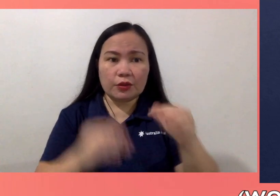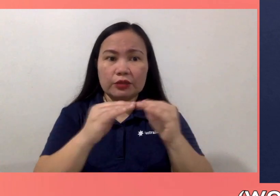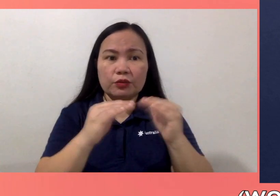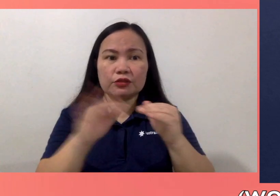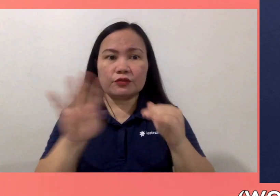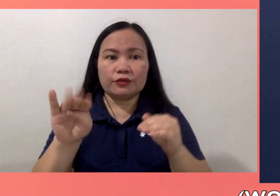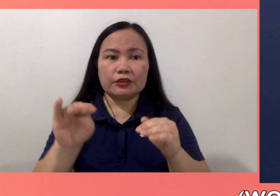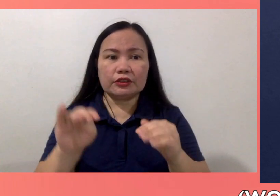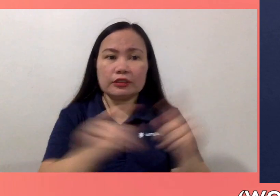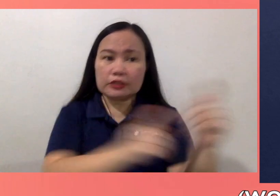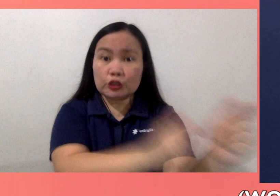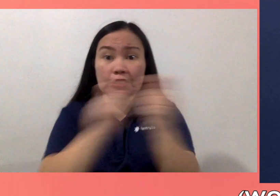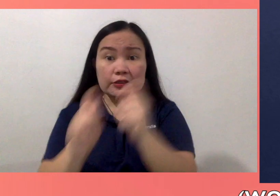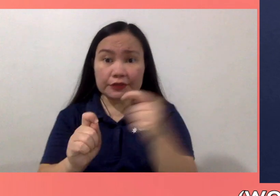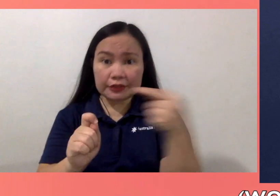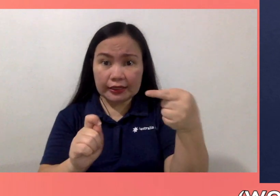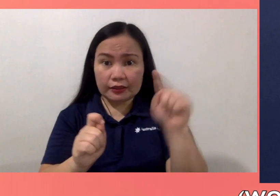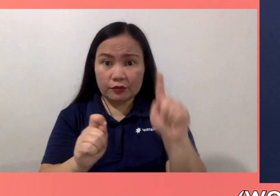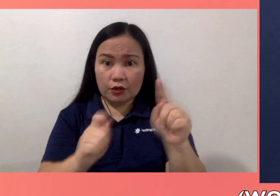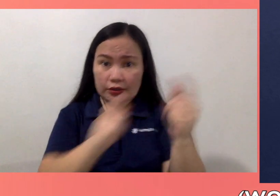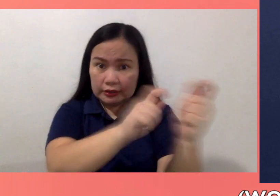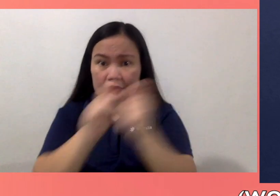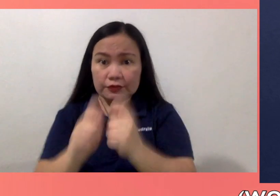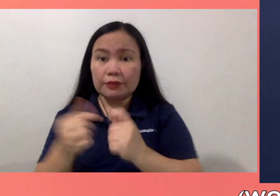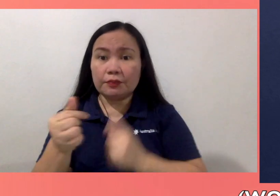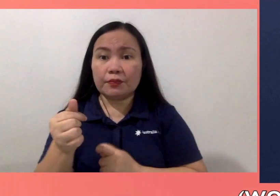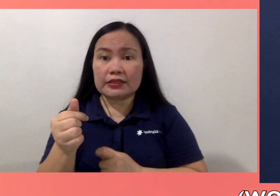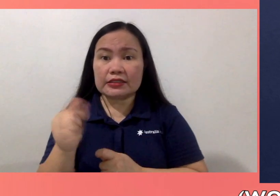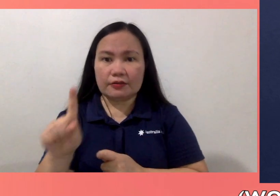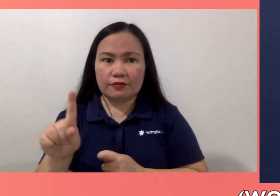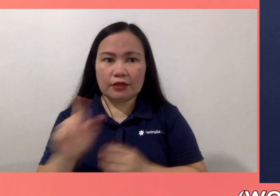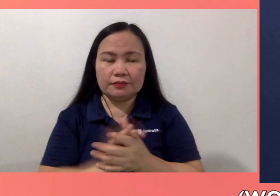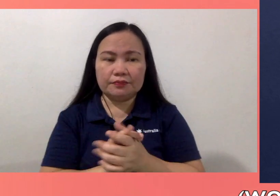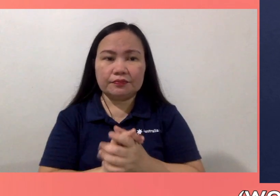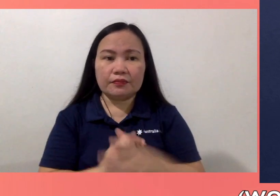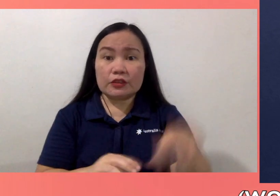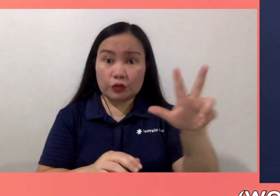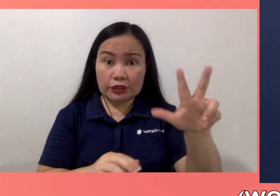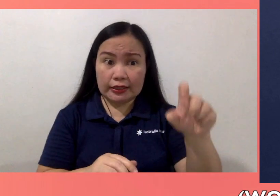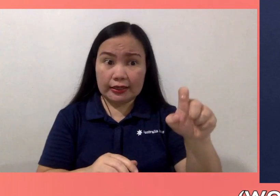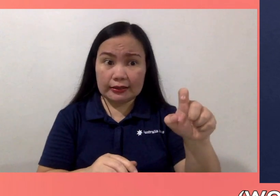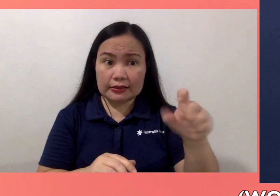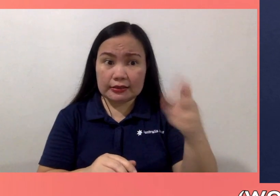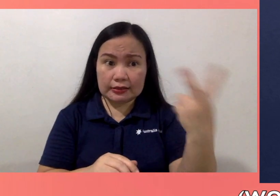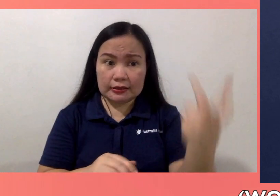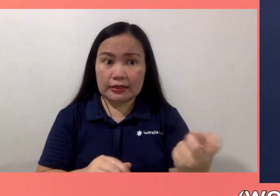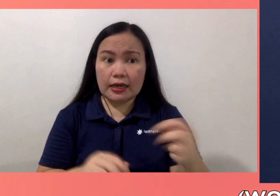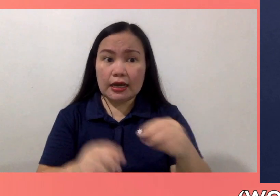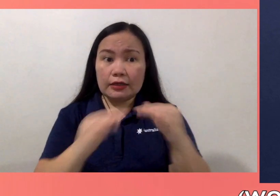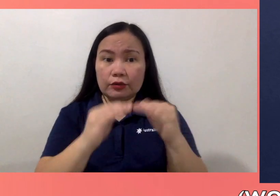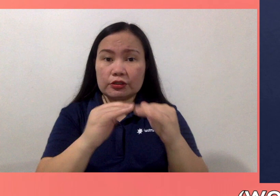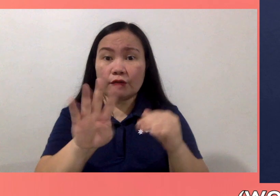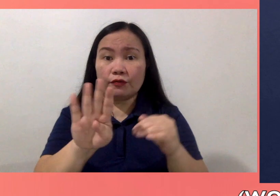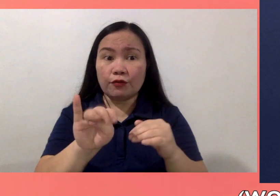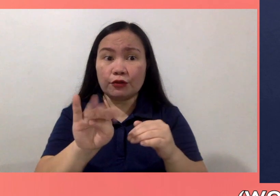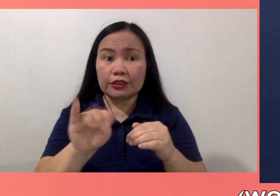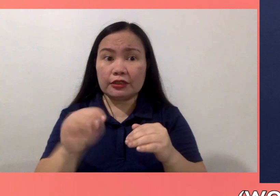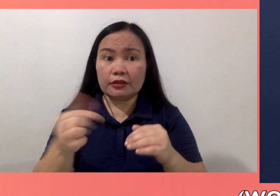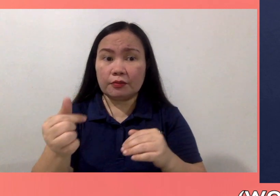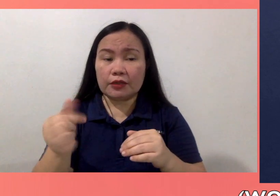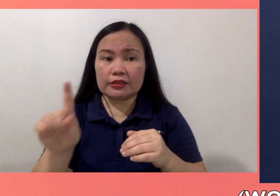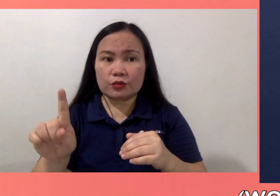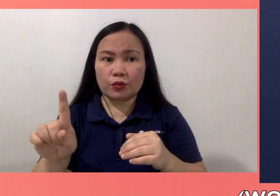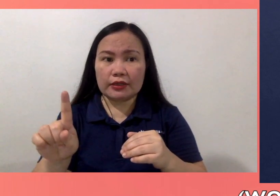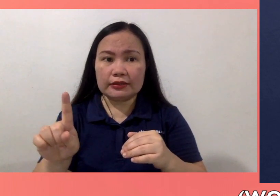So, lipat natin si negative 1 kay 14. So, maging 3x is equal to 14 plus 1. And 14 plus 1,